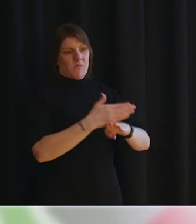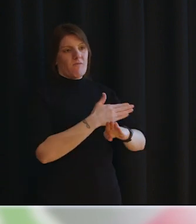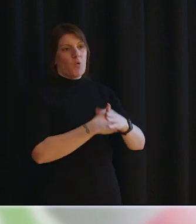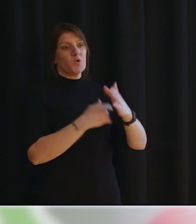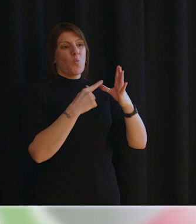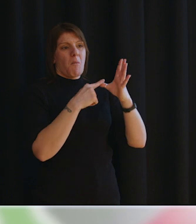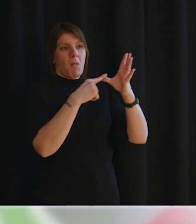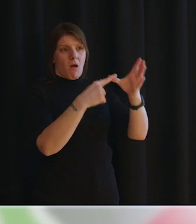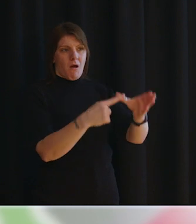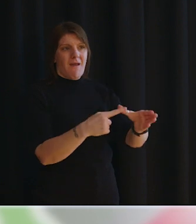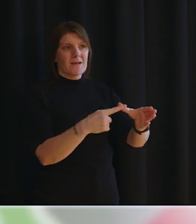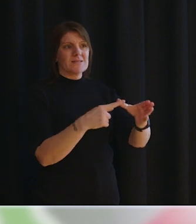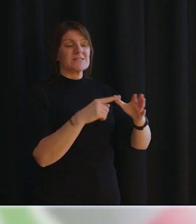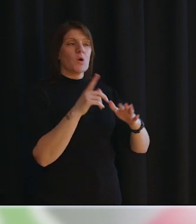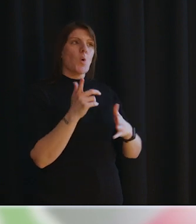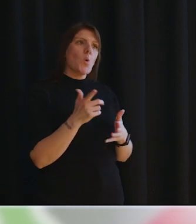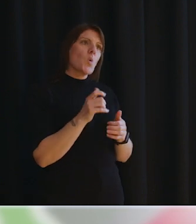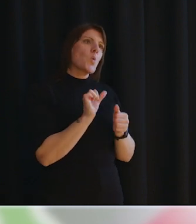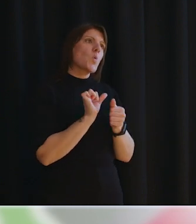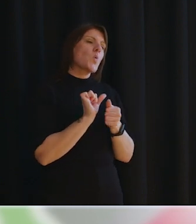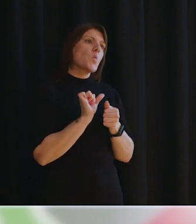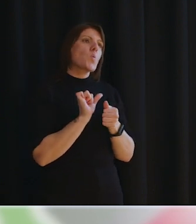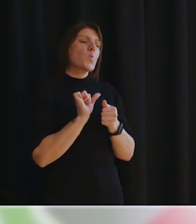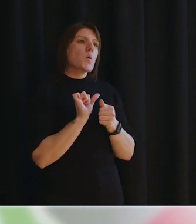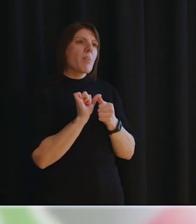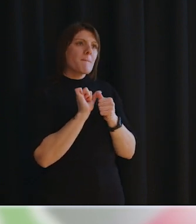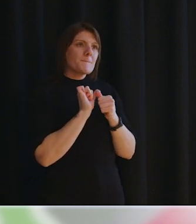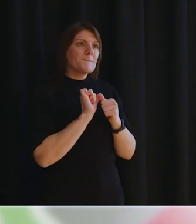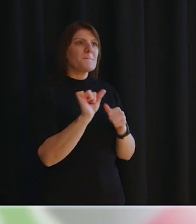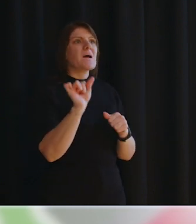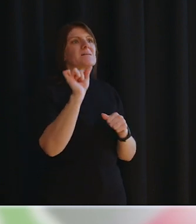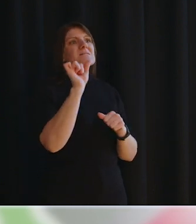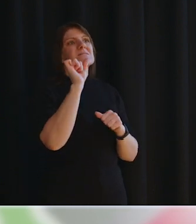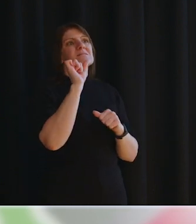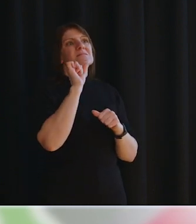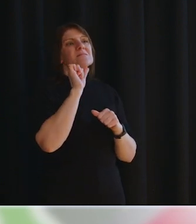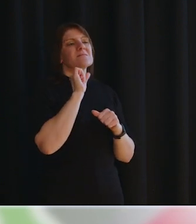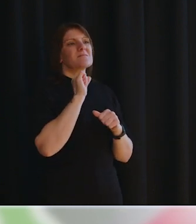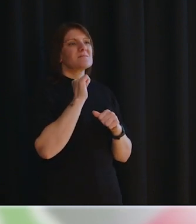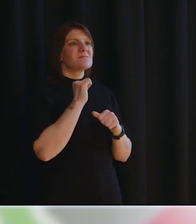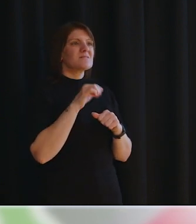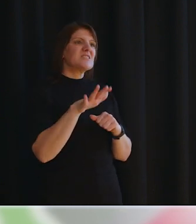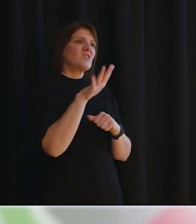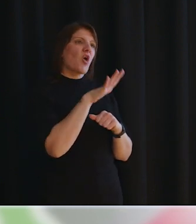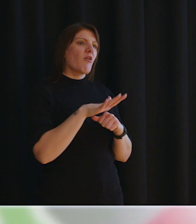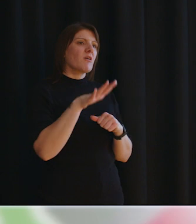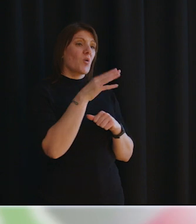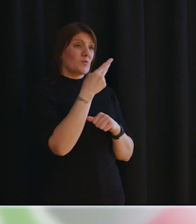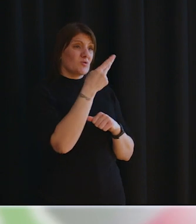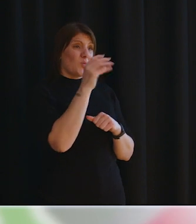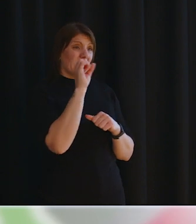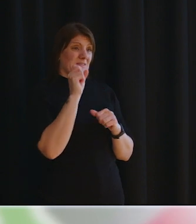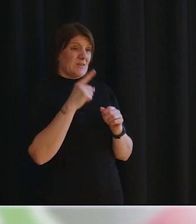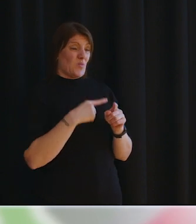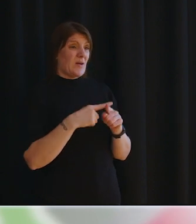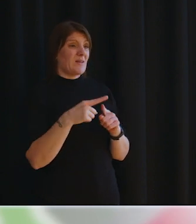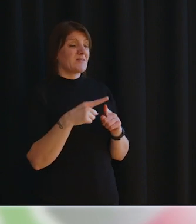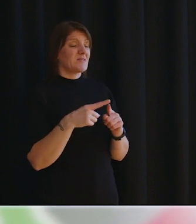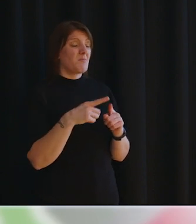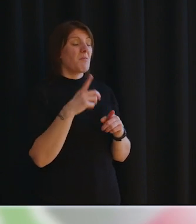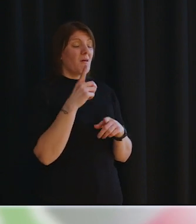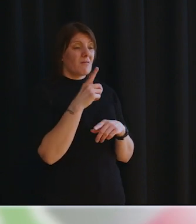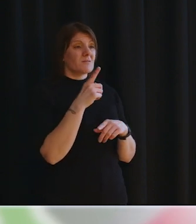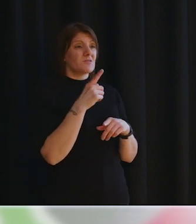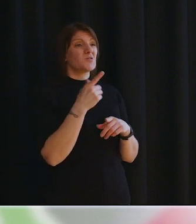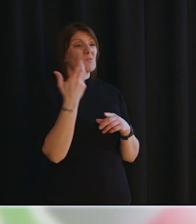in the best scenario, it takes 20 weeks, but you'll probably have at least 2 terms worth of data you've been collecting to evidence the impact over